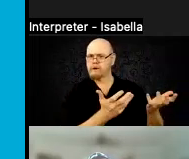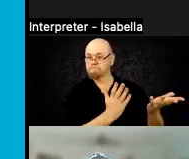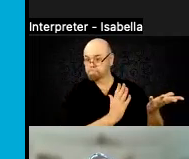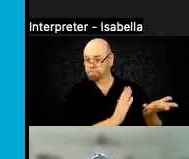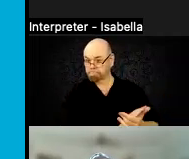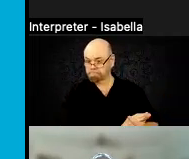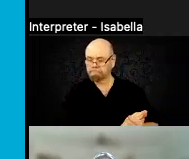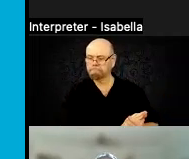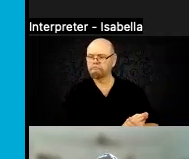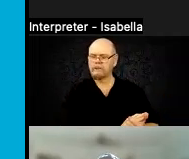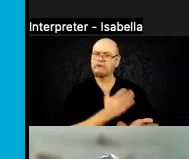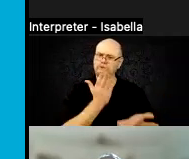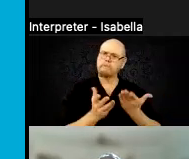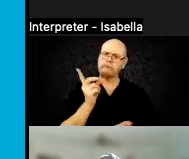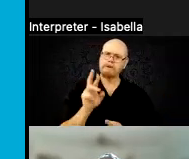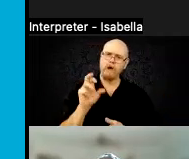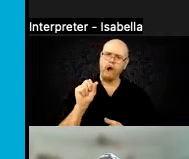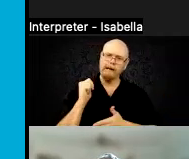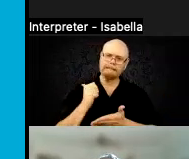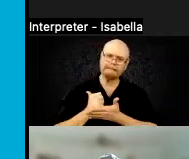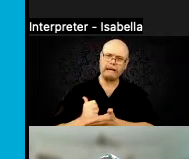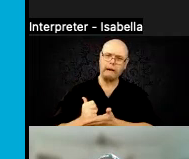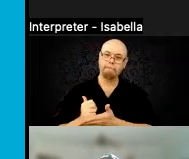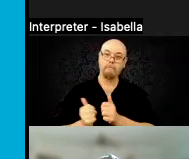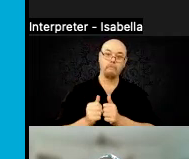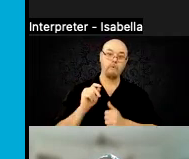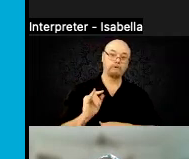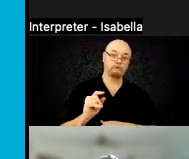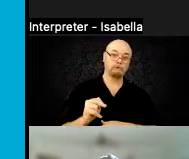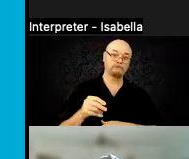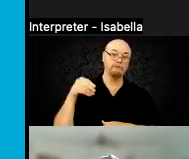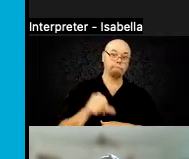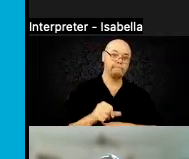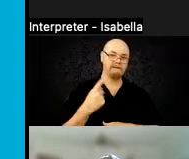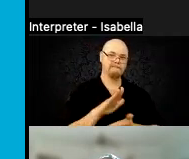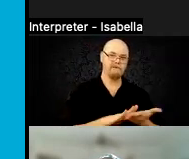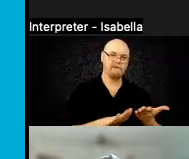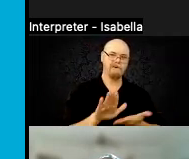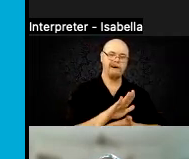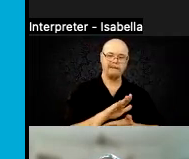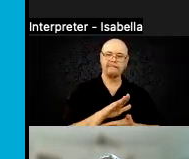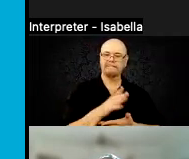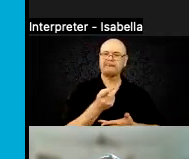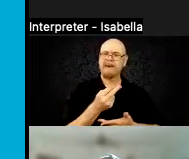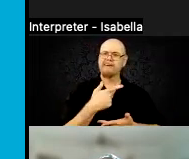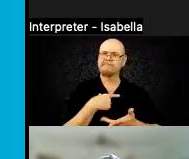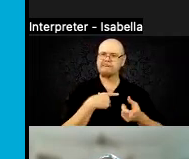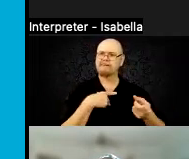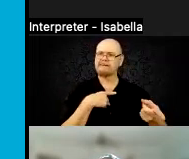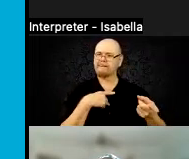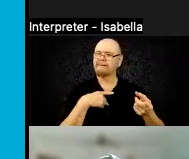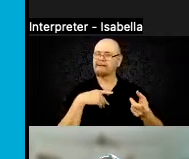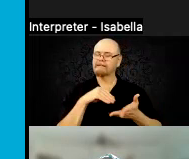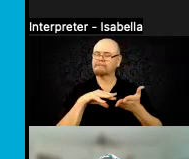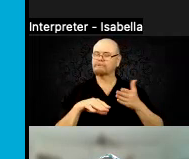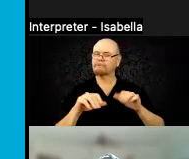then maybe DRS can help right now with tuition for college for that student to explore that long-term employment goal,